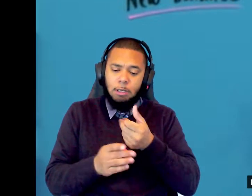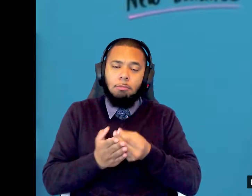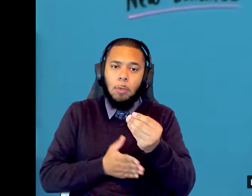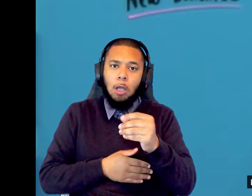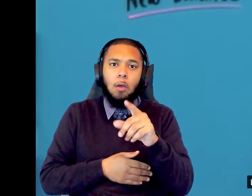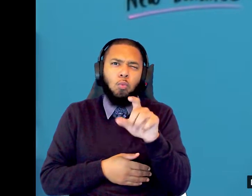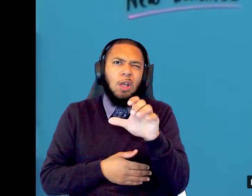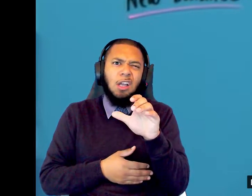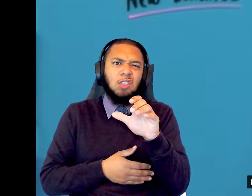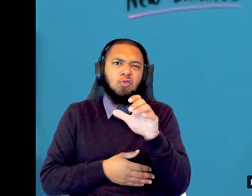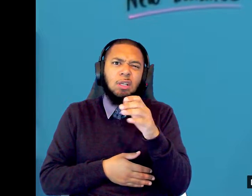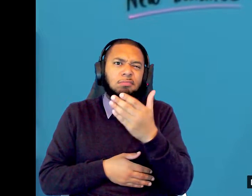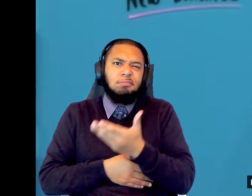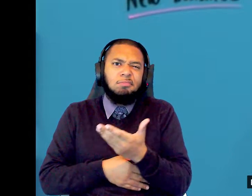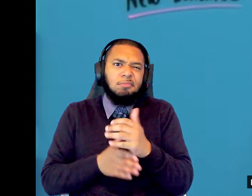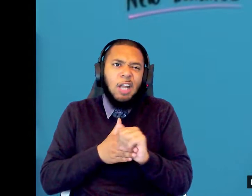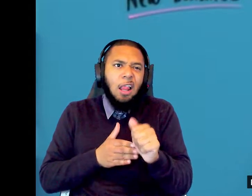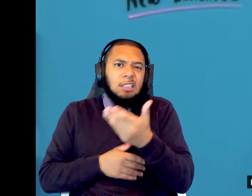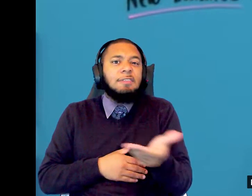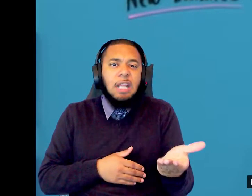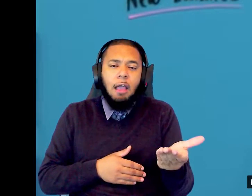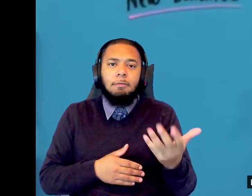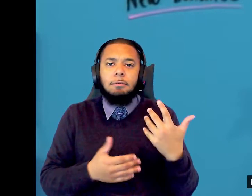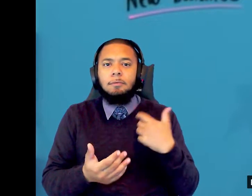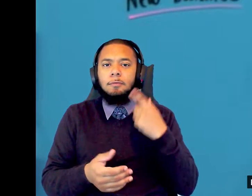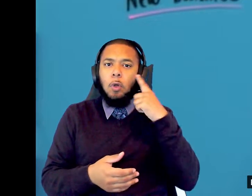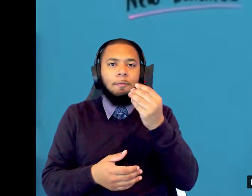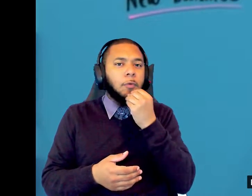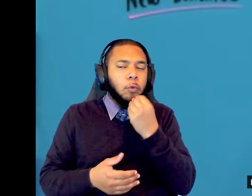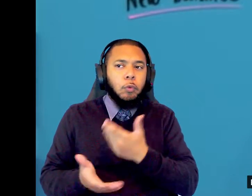period to buy groceries, buy gas,